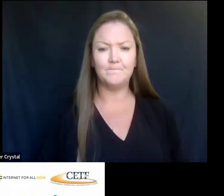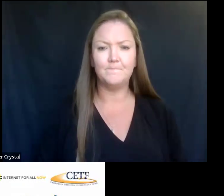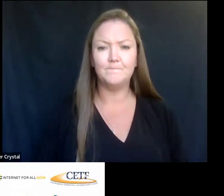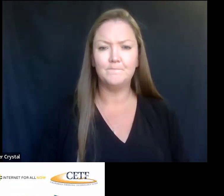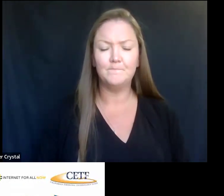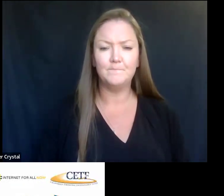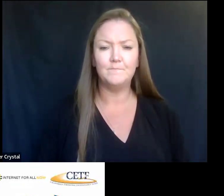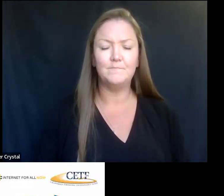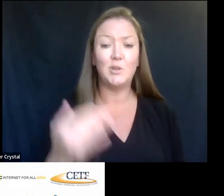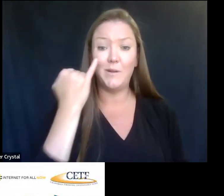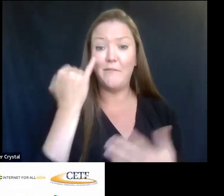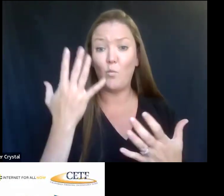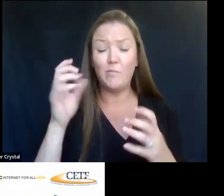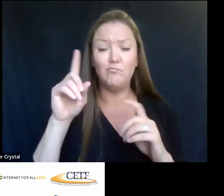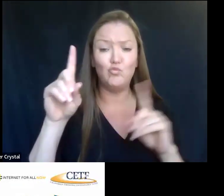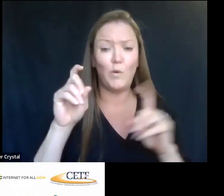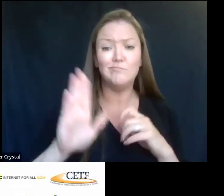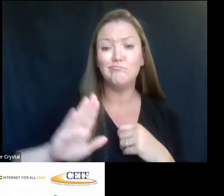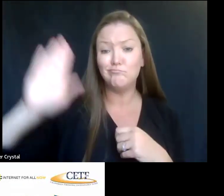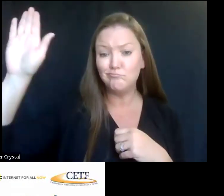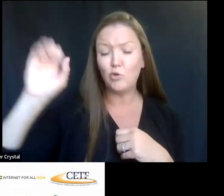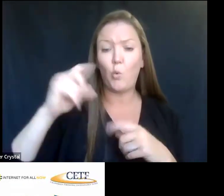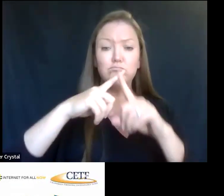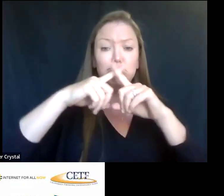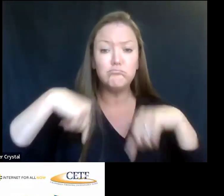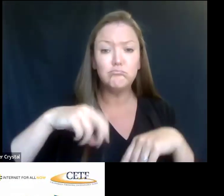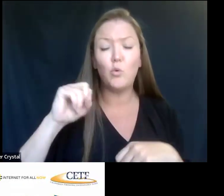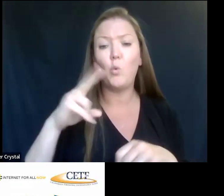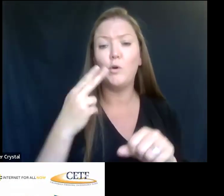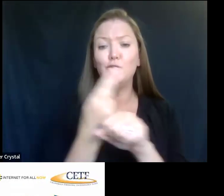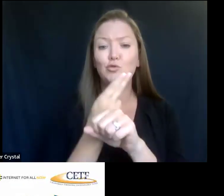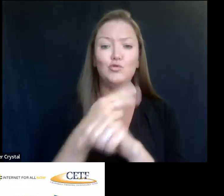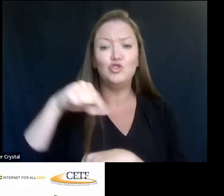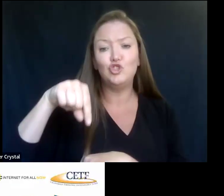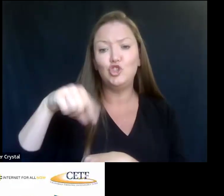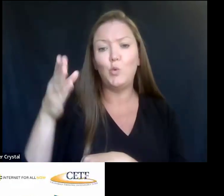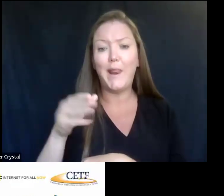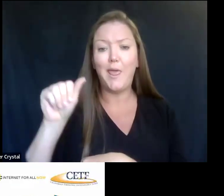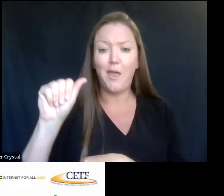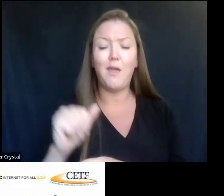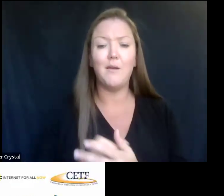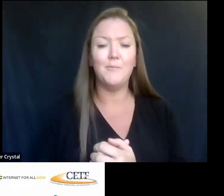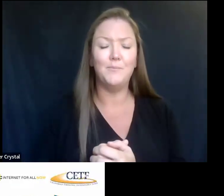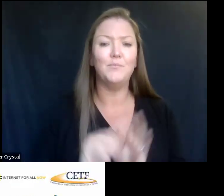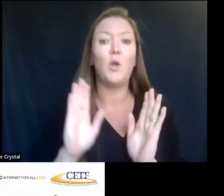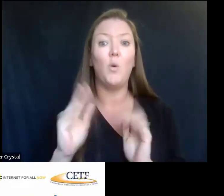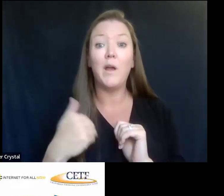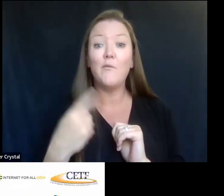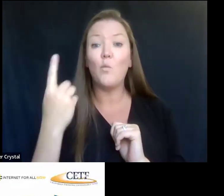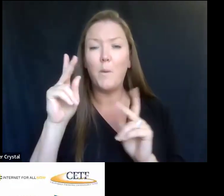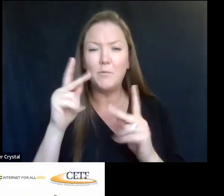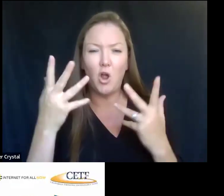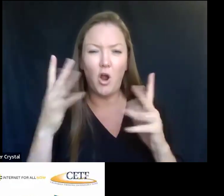feel free to raise your hand, unmute yourself, or just chime in using the Q&A. Looks like someone already jumped in. They want to know where